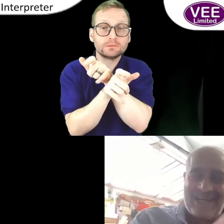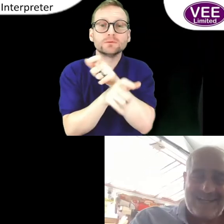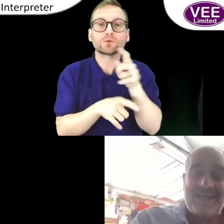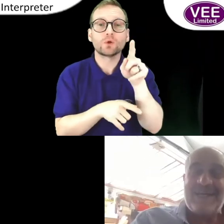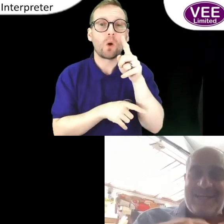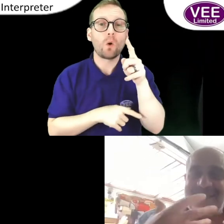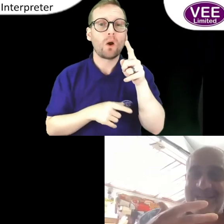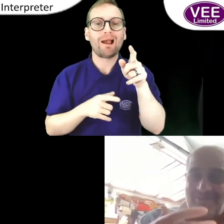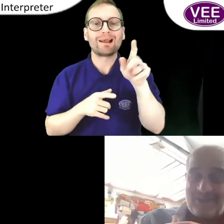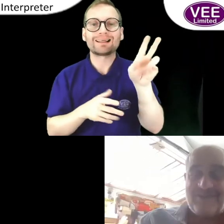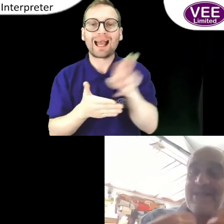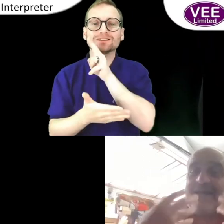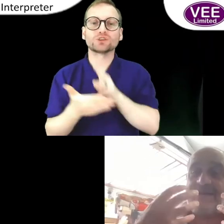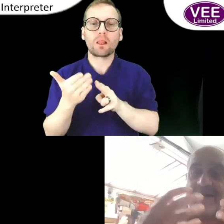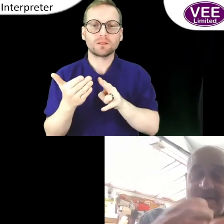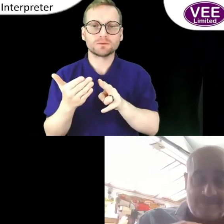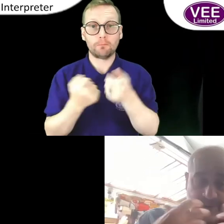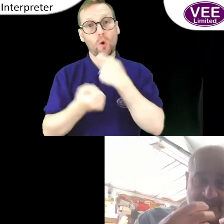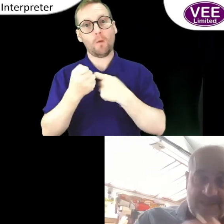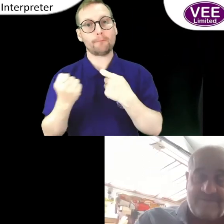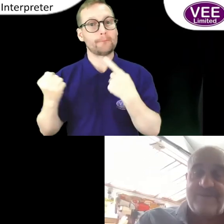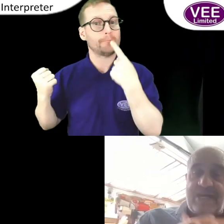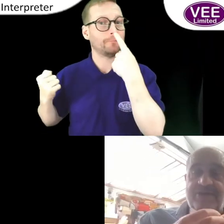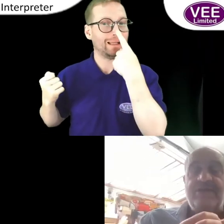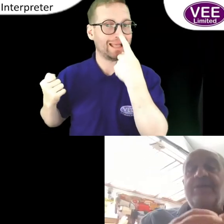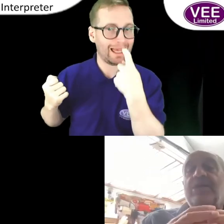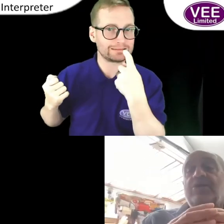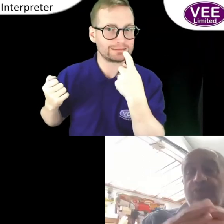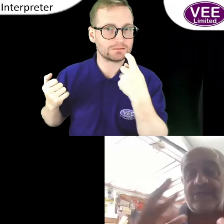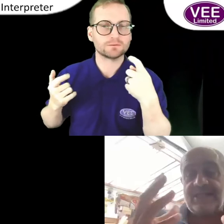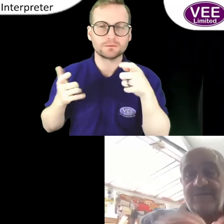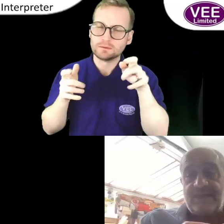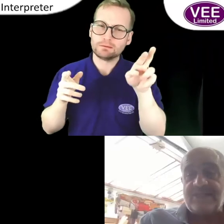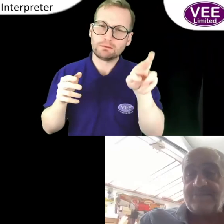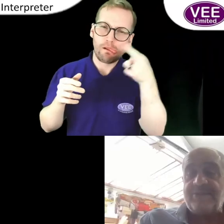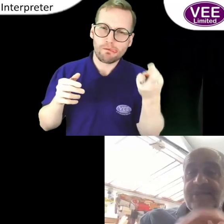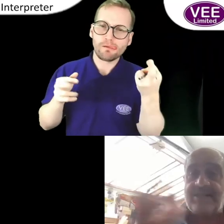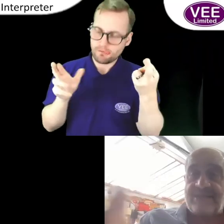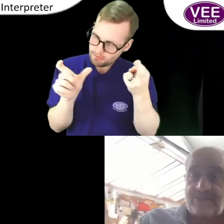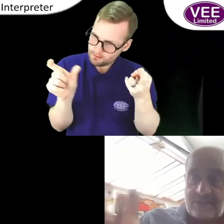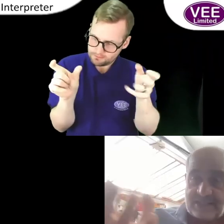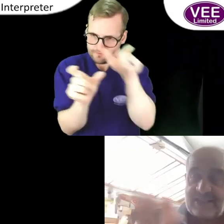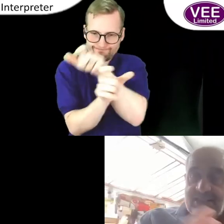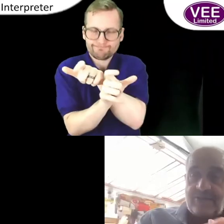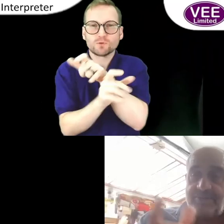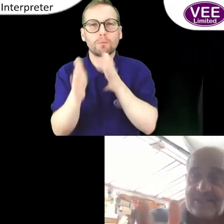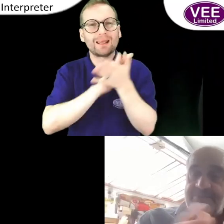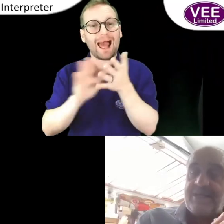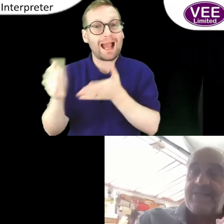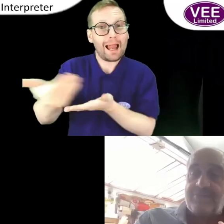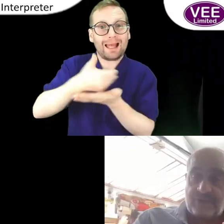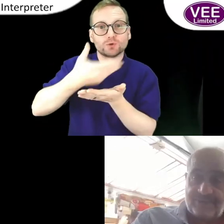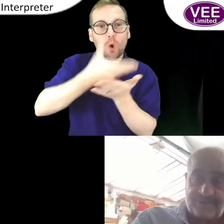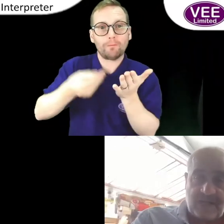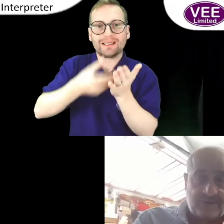word can. And that was a positive reaction toward the end of the exhibition. And then I collected these copies and